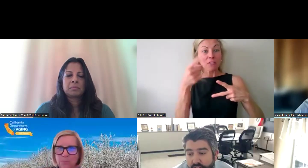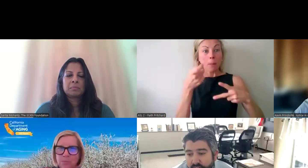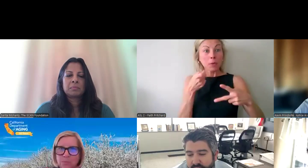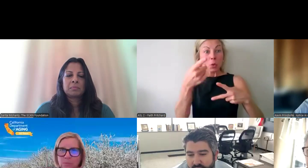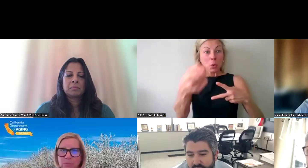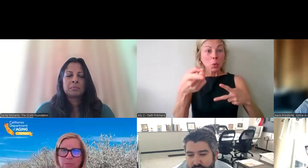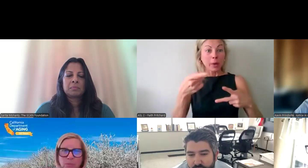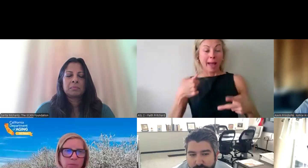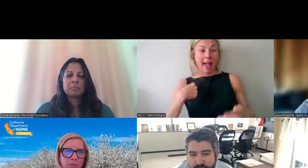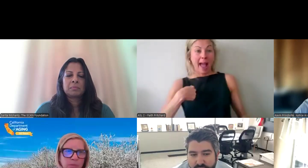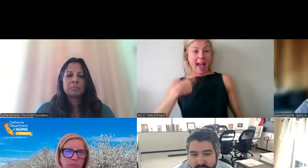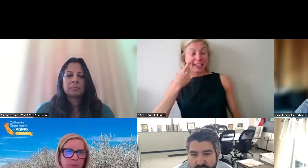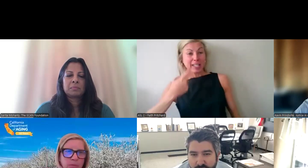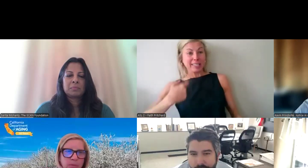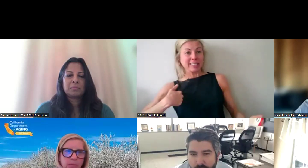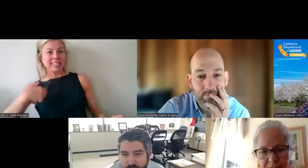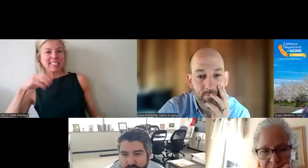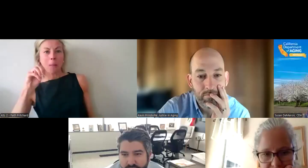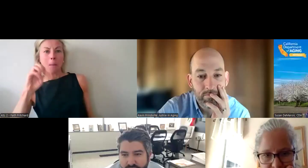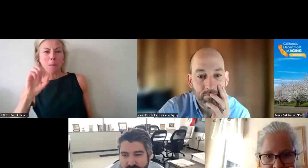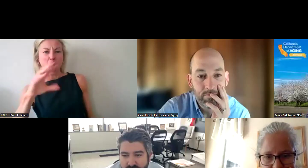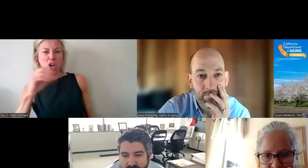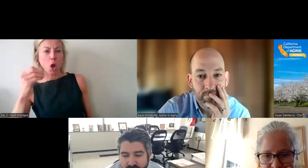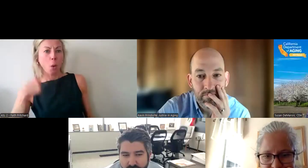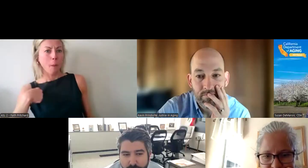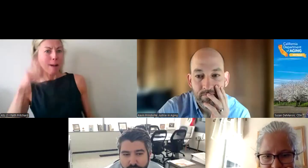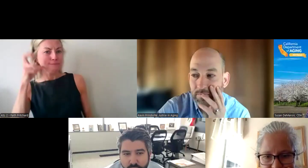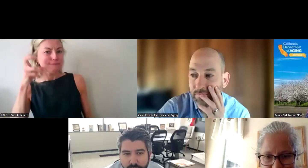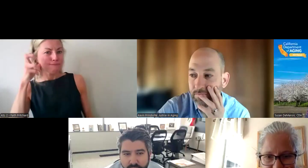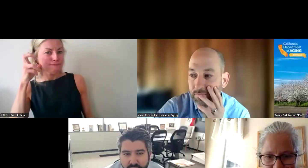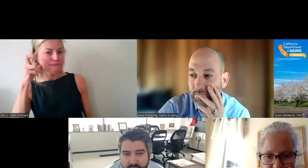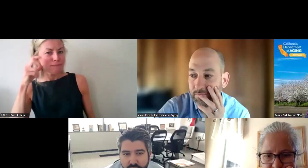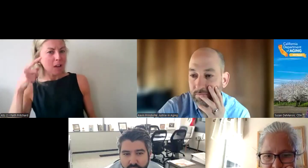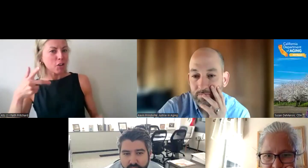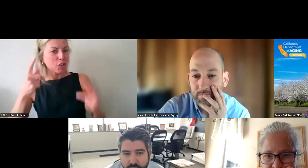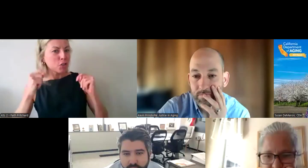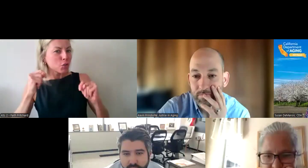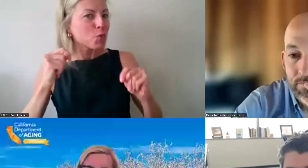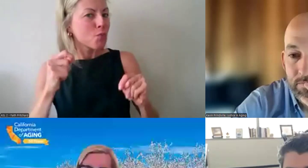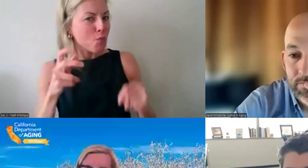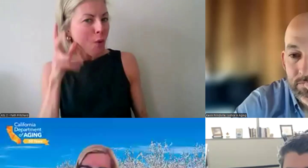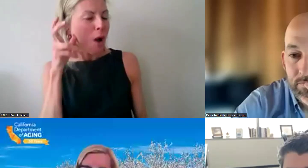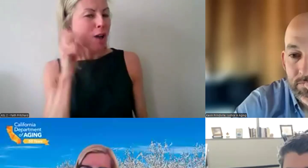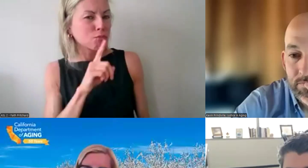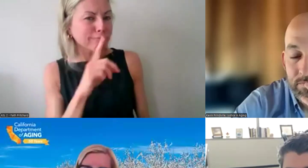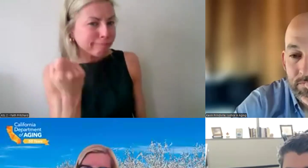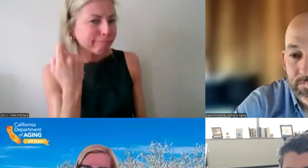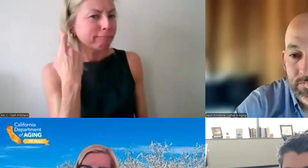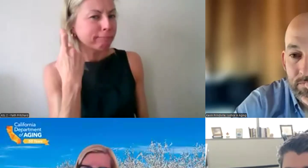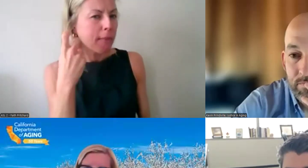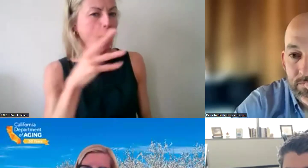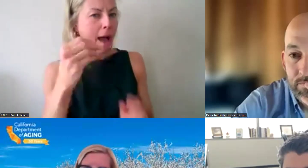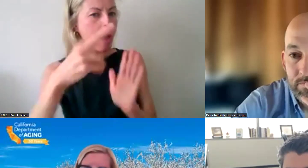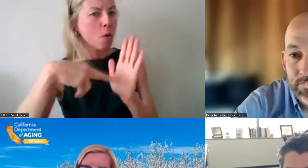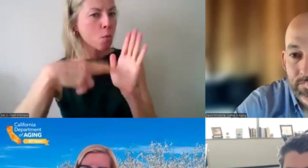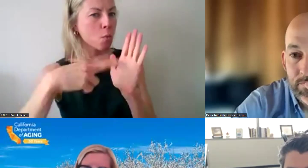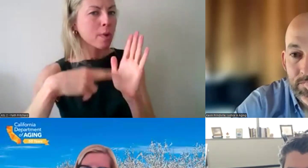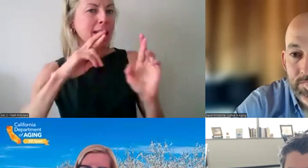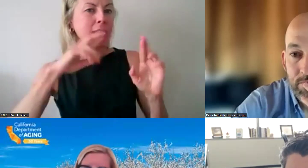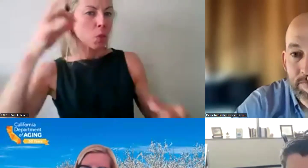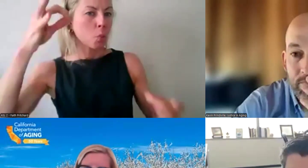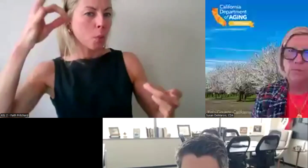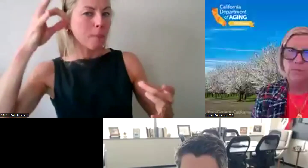I just, you know, I was just in listening mode to kind of absorb and had the chance to read the report yesterday.